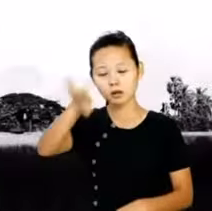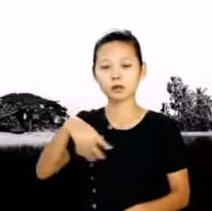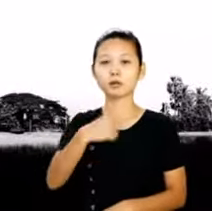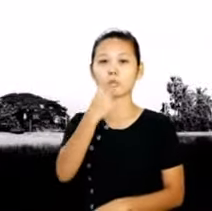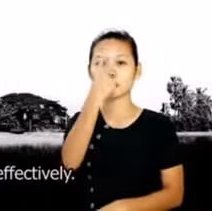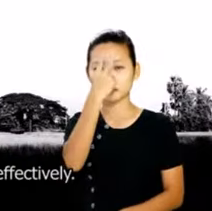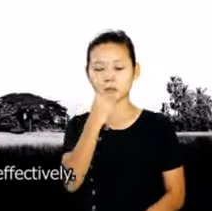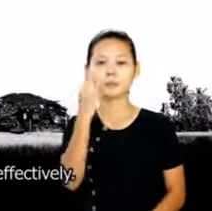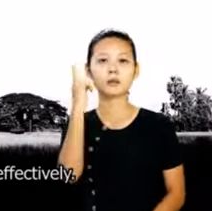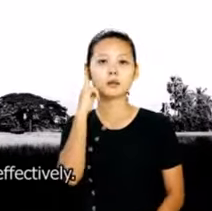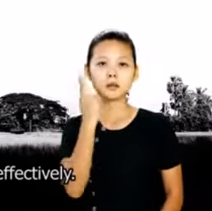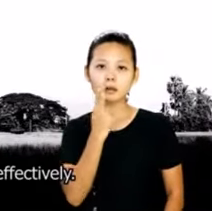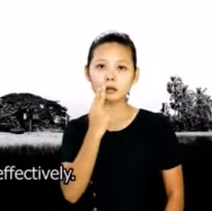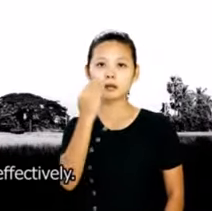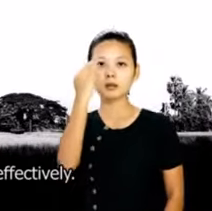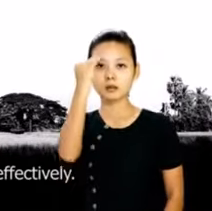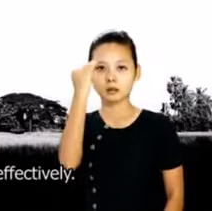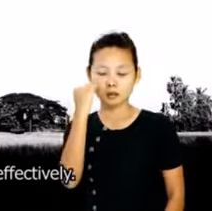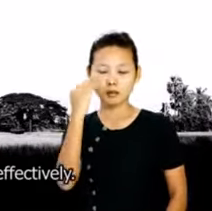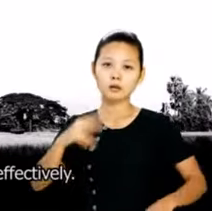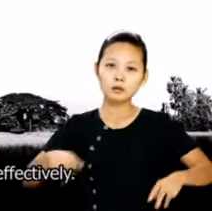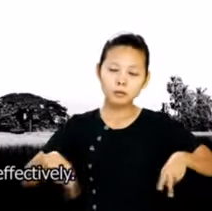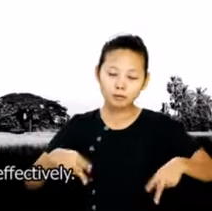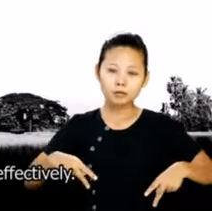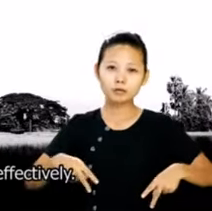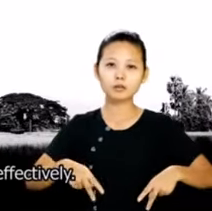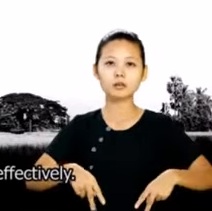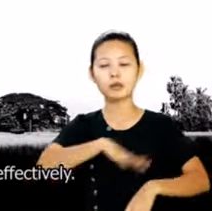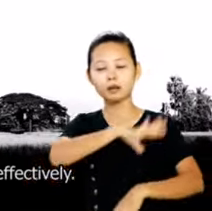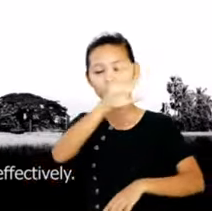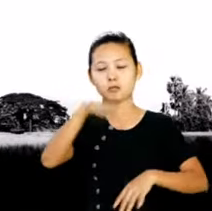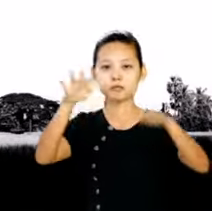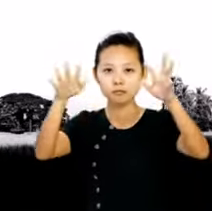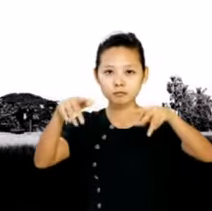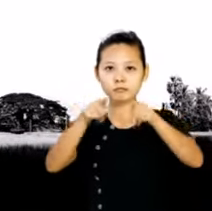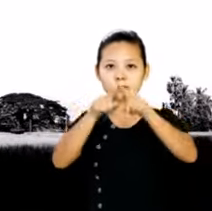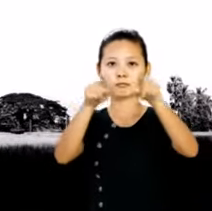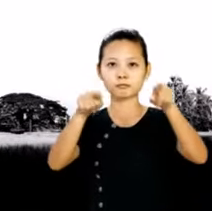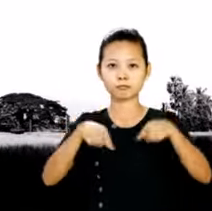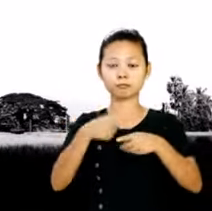preparation that they need to be able to participate effectively.